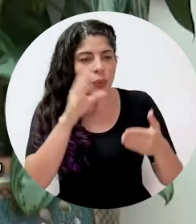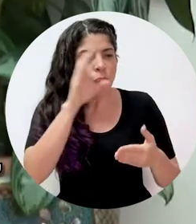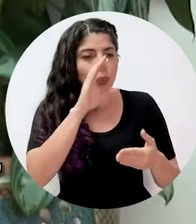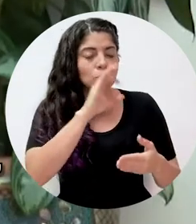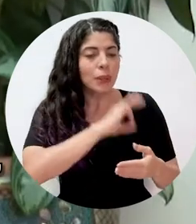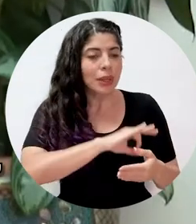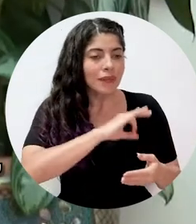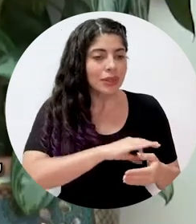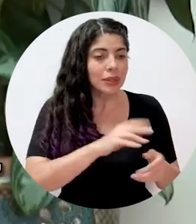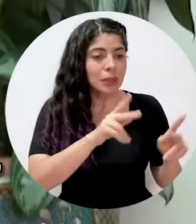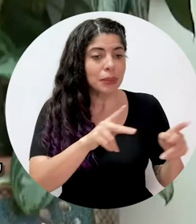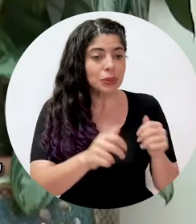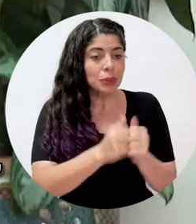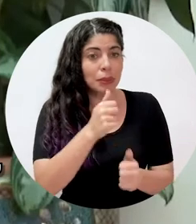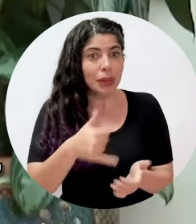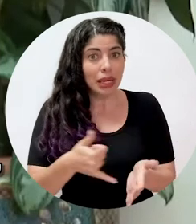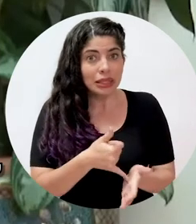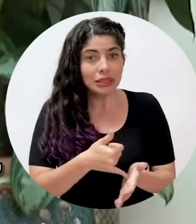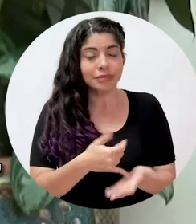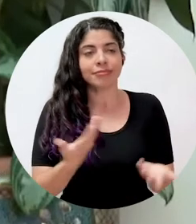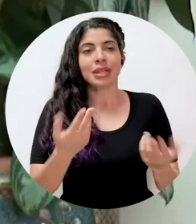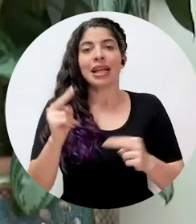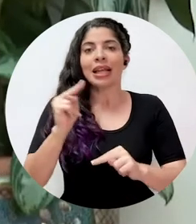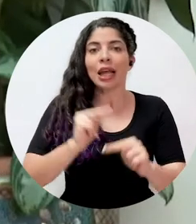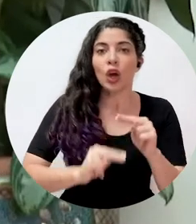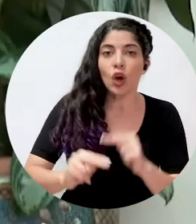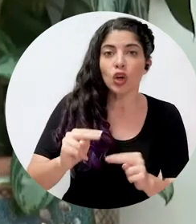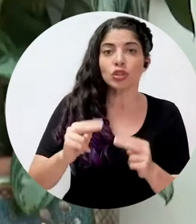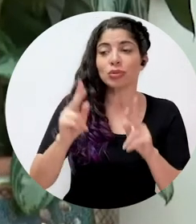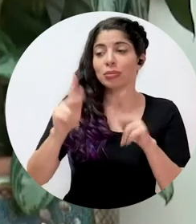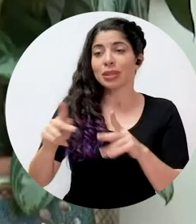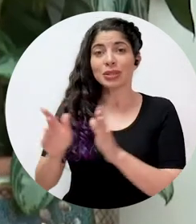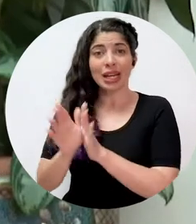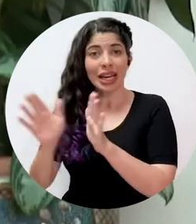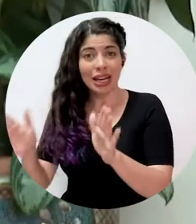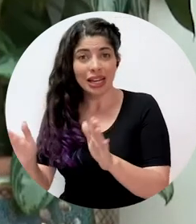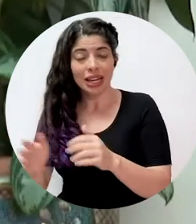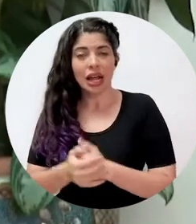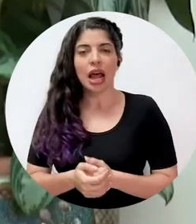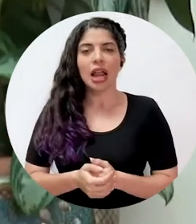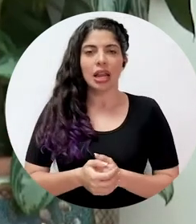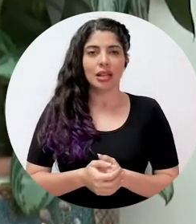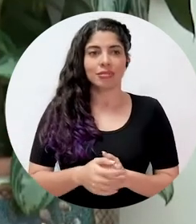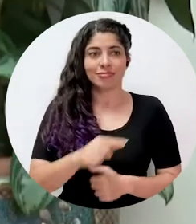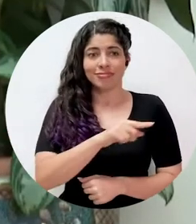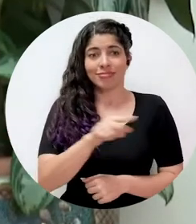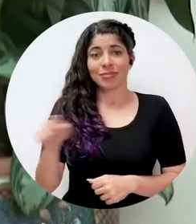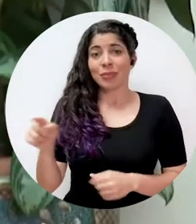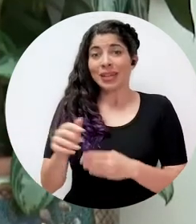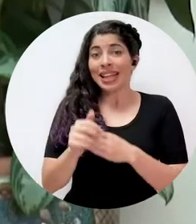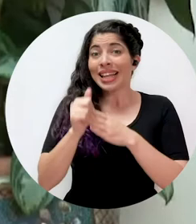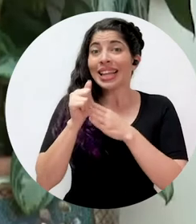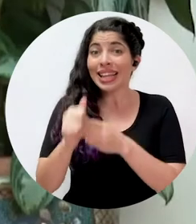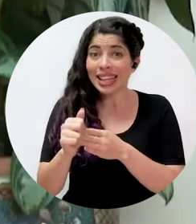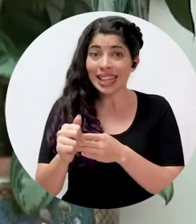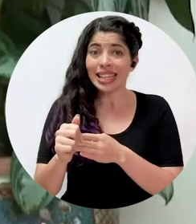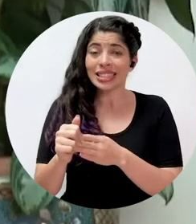the well-being and the most vulnerable, businesses and civil society. As